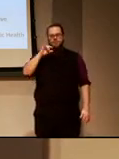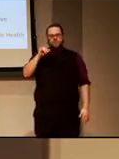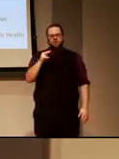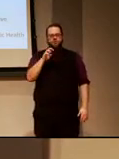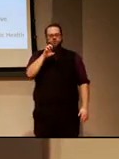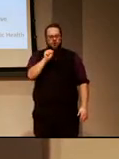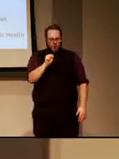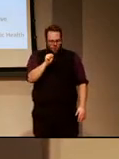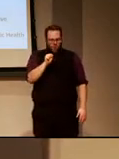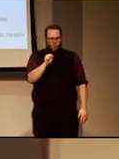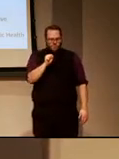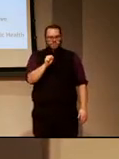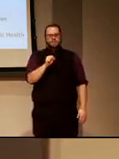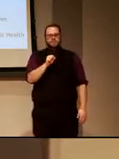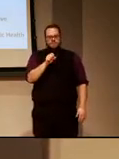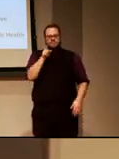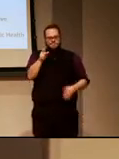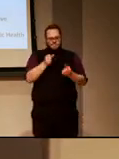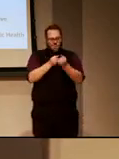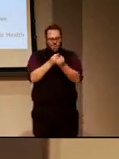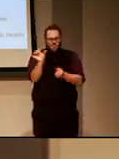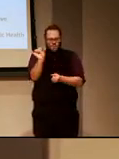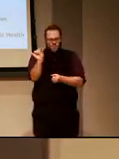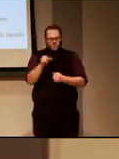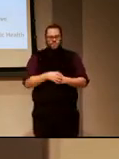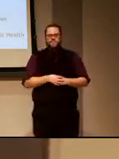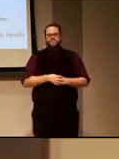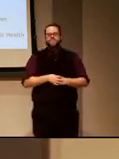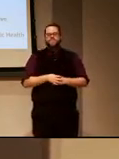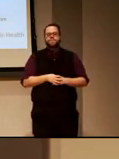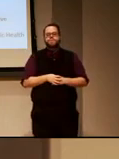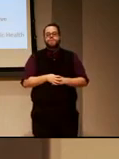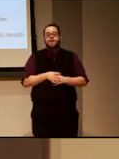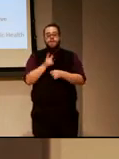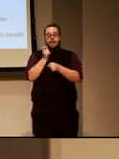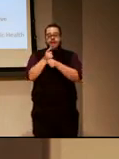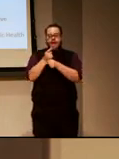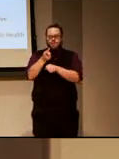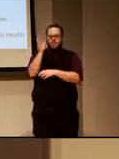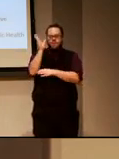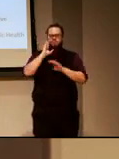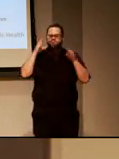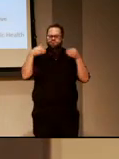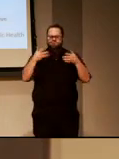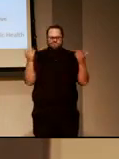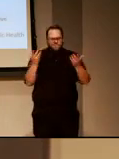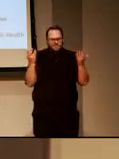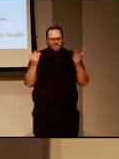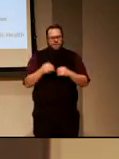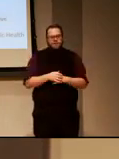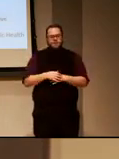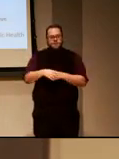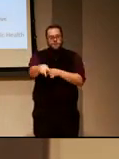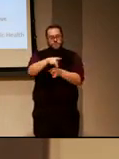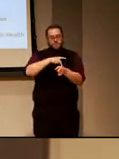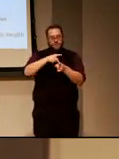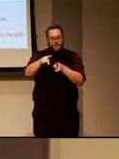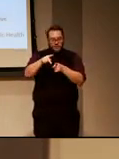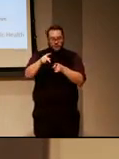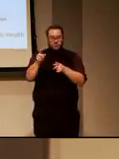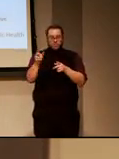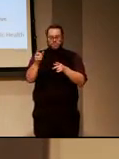the Correspondence Fund. A focus of the annual lecture is to bring professionals to the